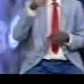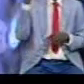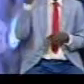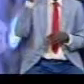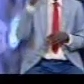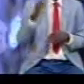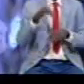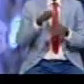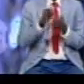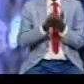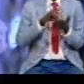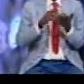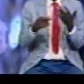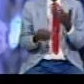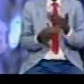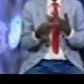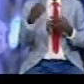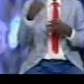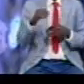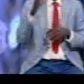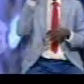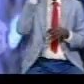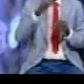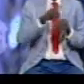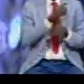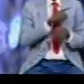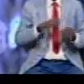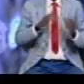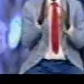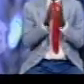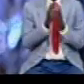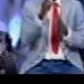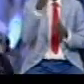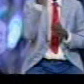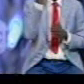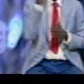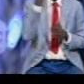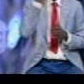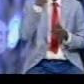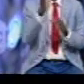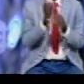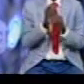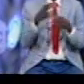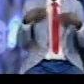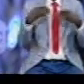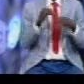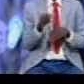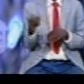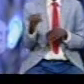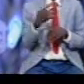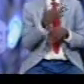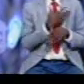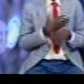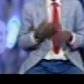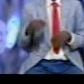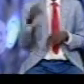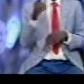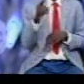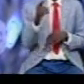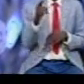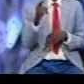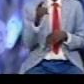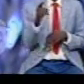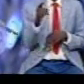and the Lord press on it, I knew that I'm going to get healing. And so I delayed going to see the